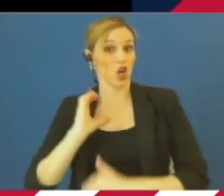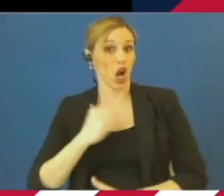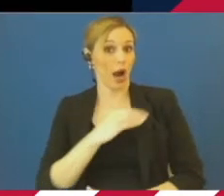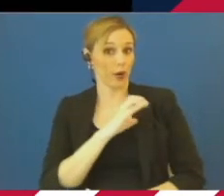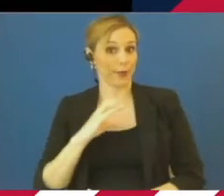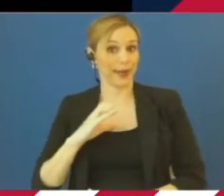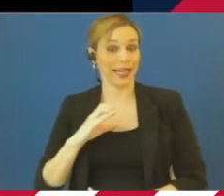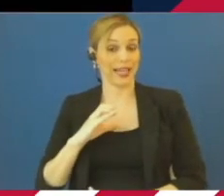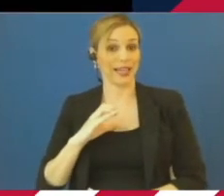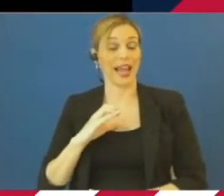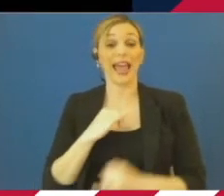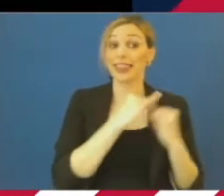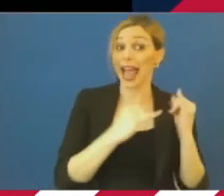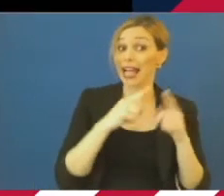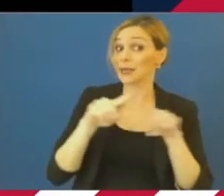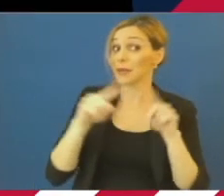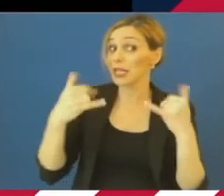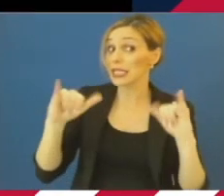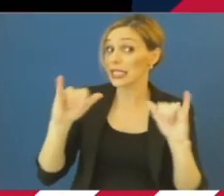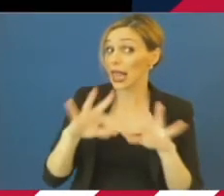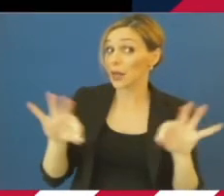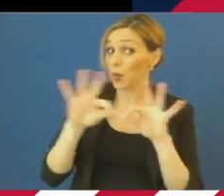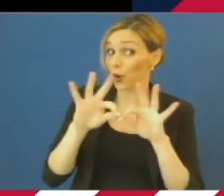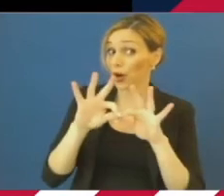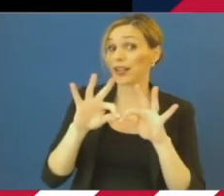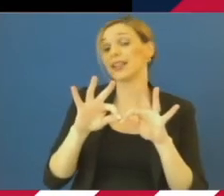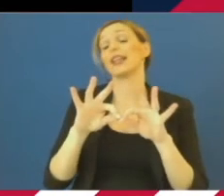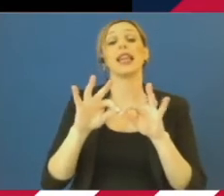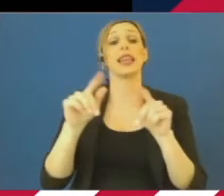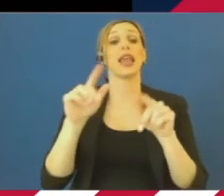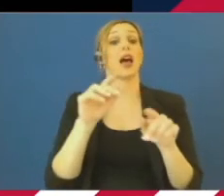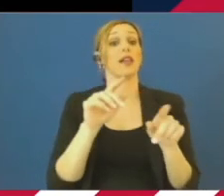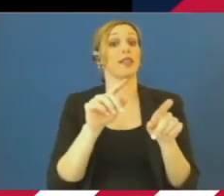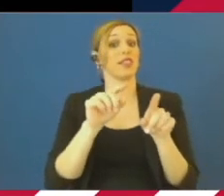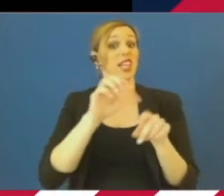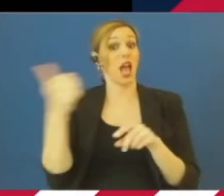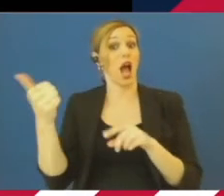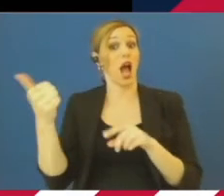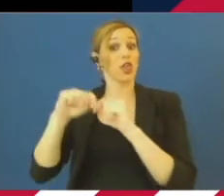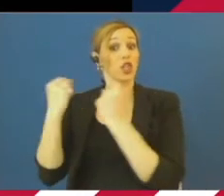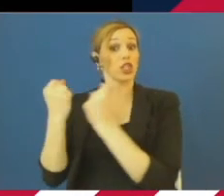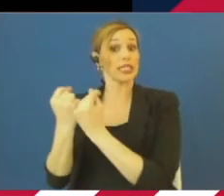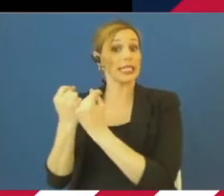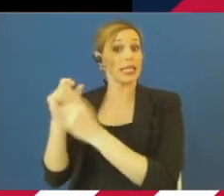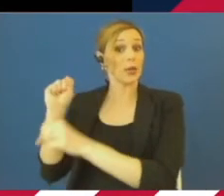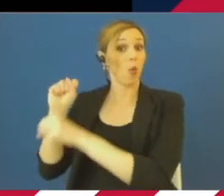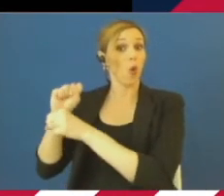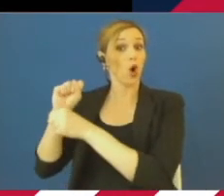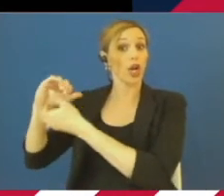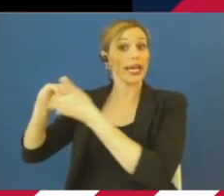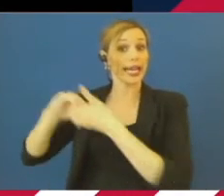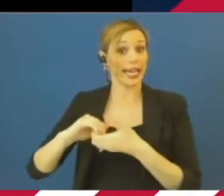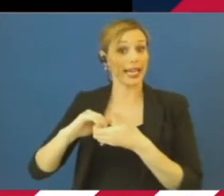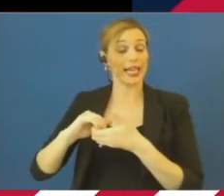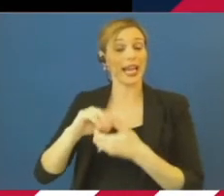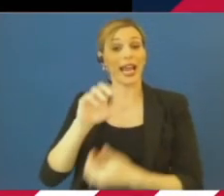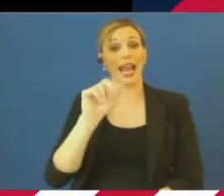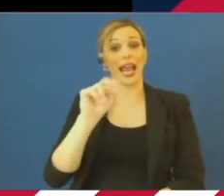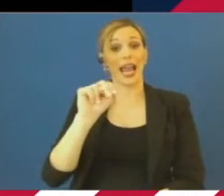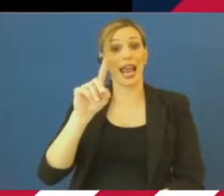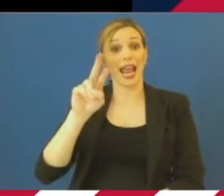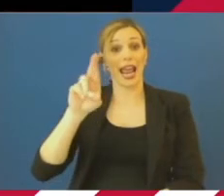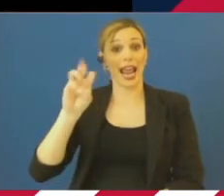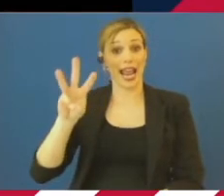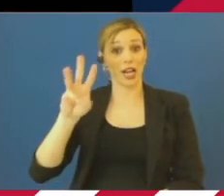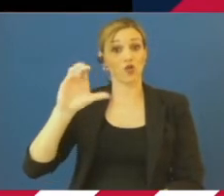to introduce you to the team who will be working with us throughout this process. Andrew Grossman is the platform